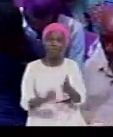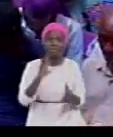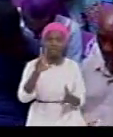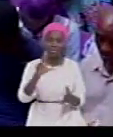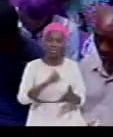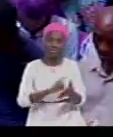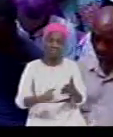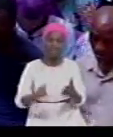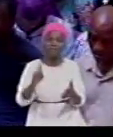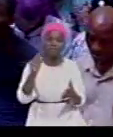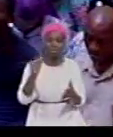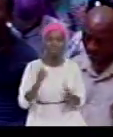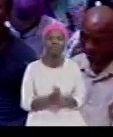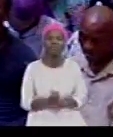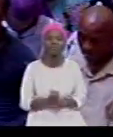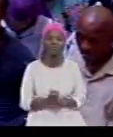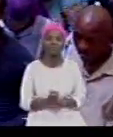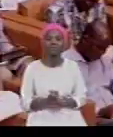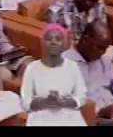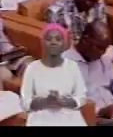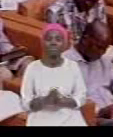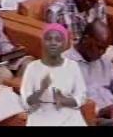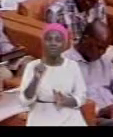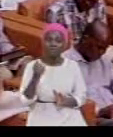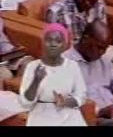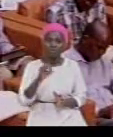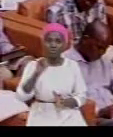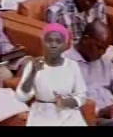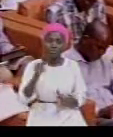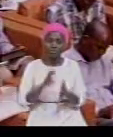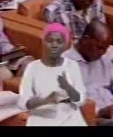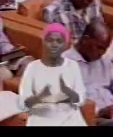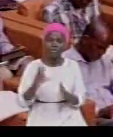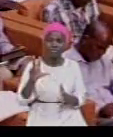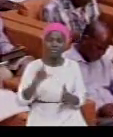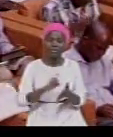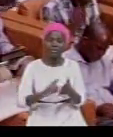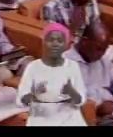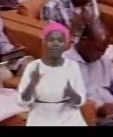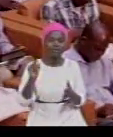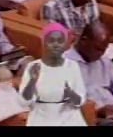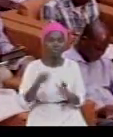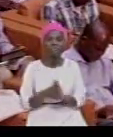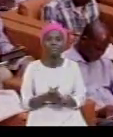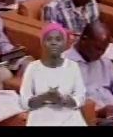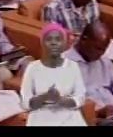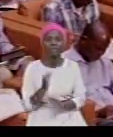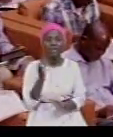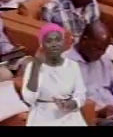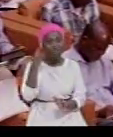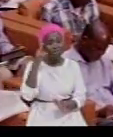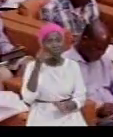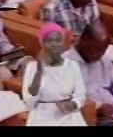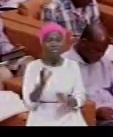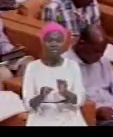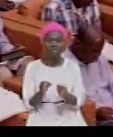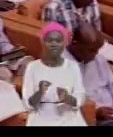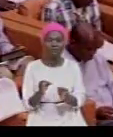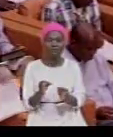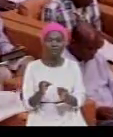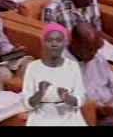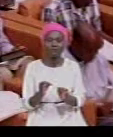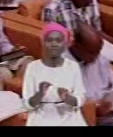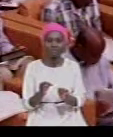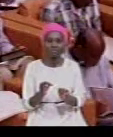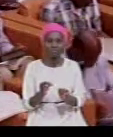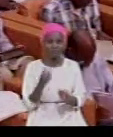20. 1 John chapter 3 verse 20. For if, look at that,